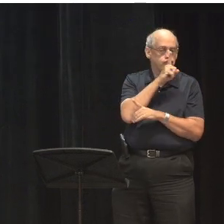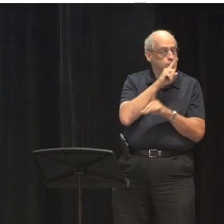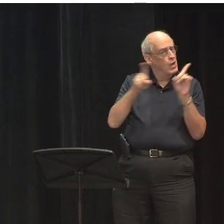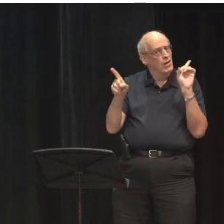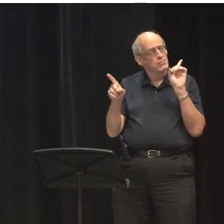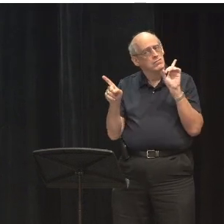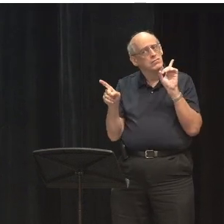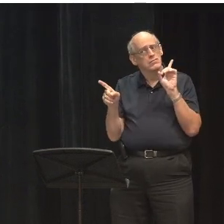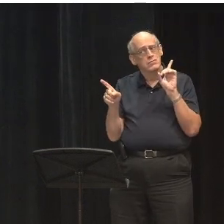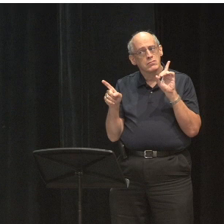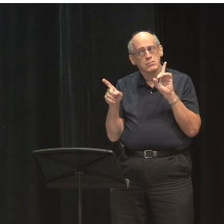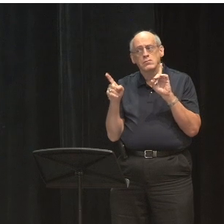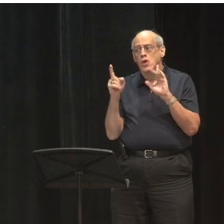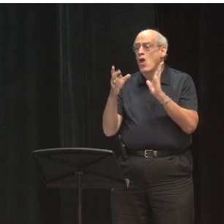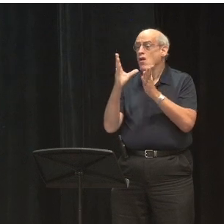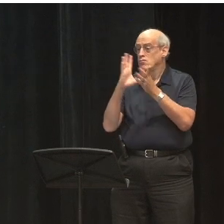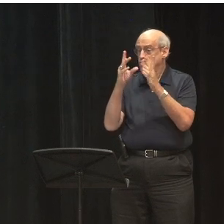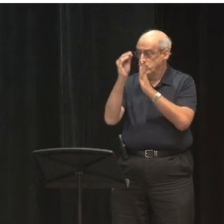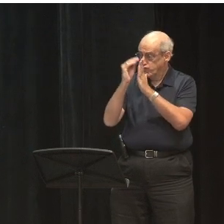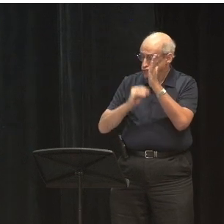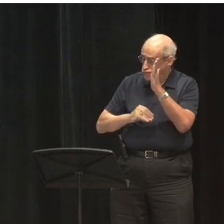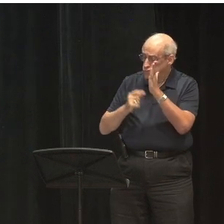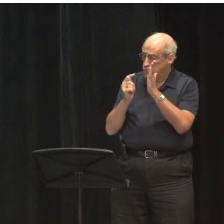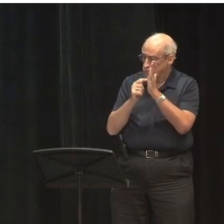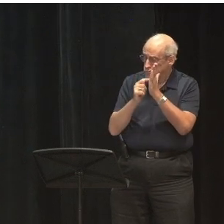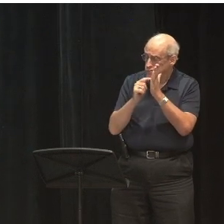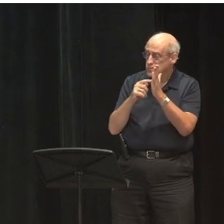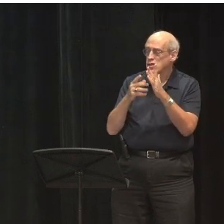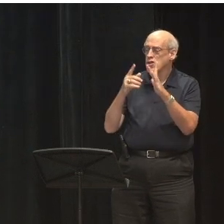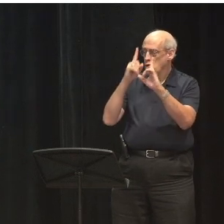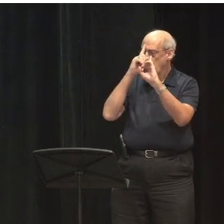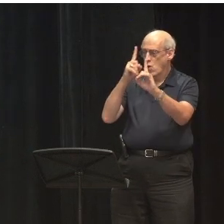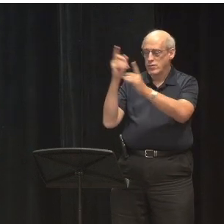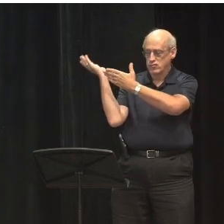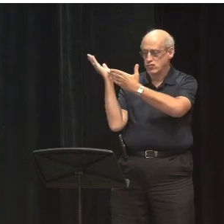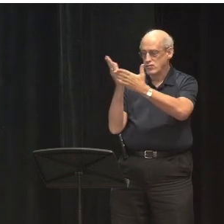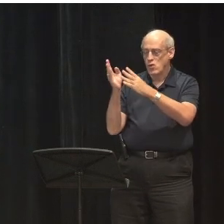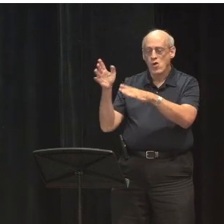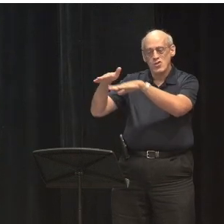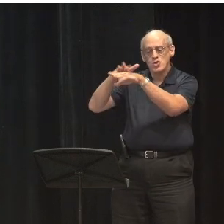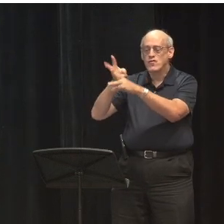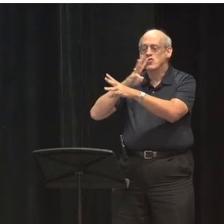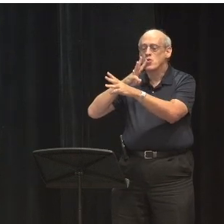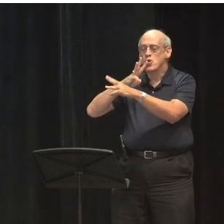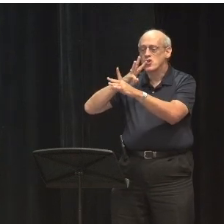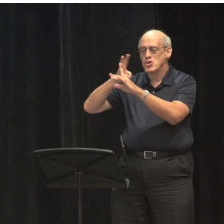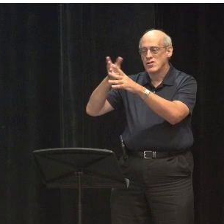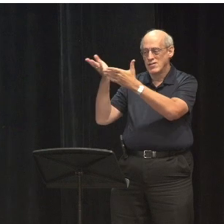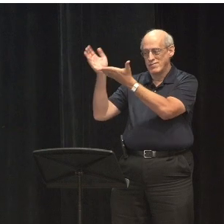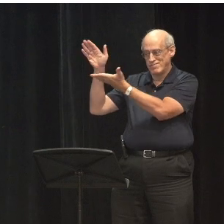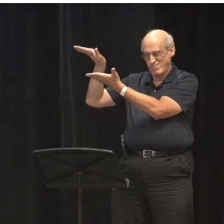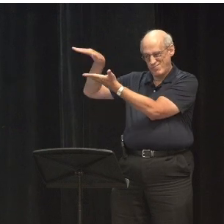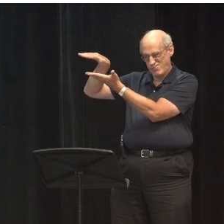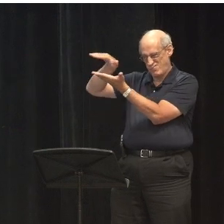pumping station that you're putting in is designed to transport the surface water that falls behind